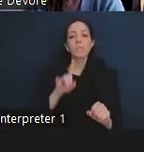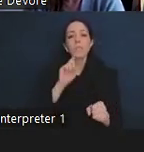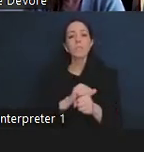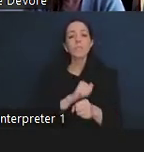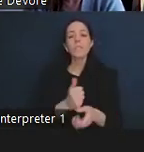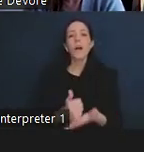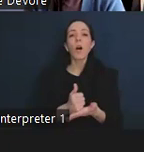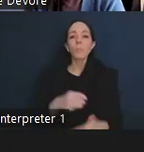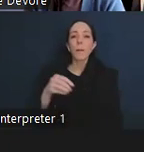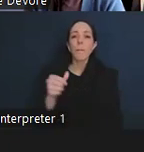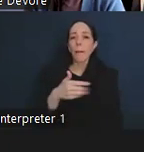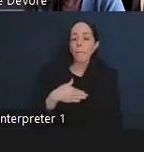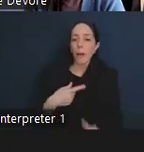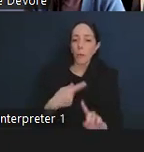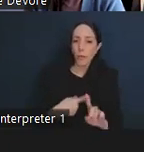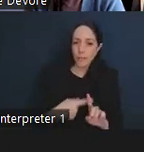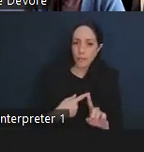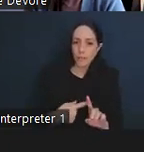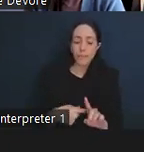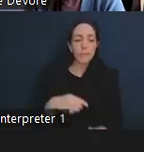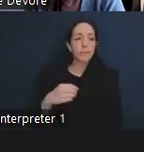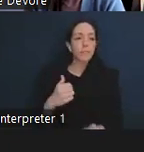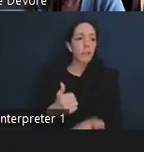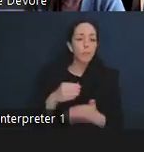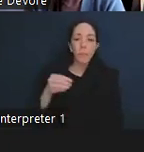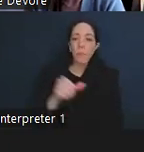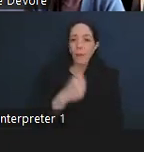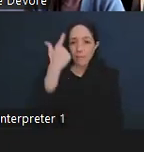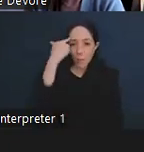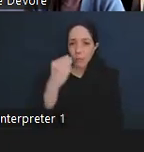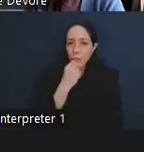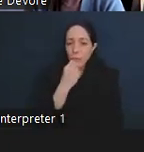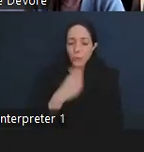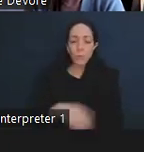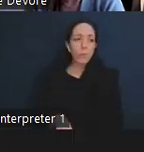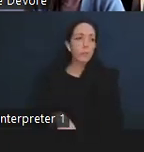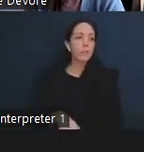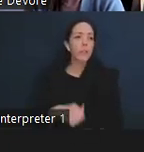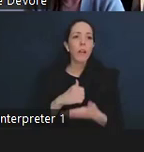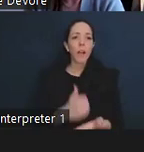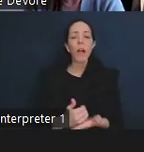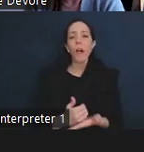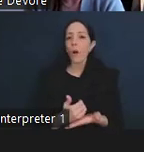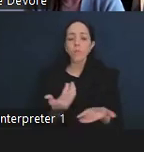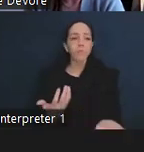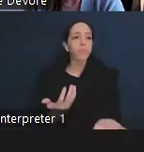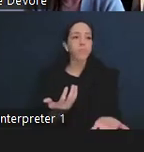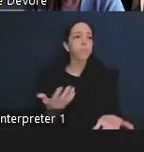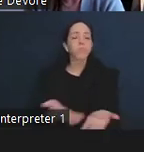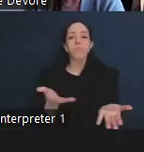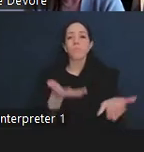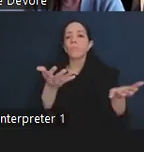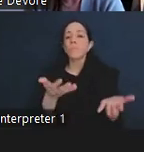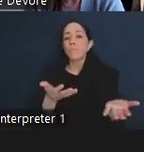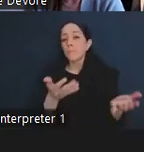put food on the table, and allowed me to be a contributing, citizen, and has built me up to the point where